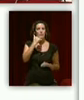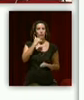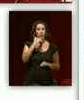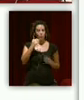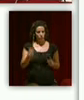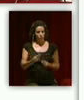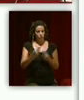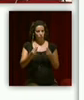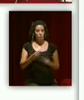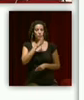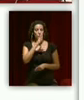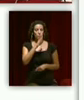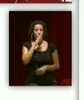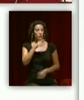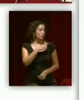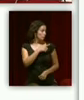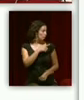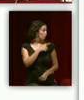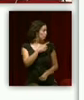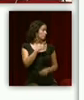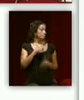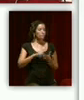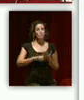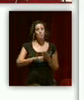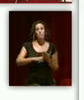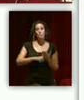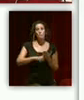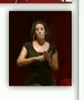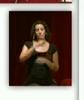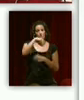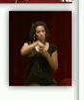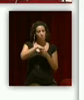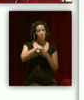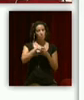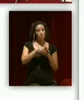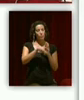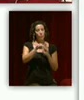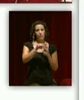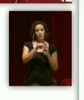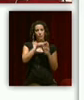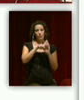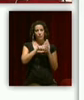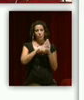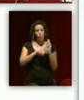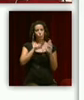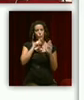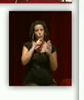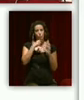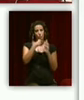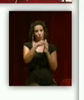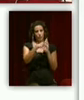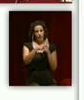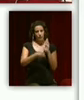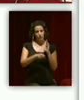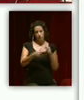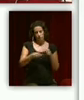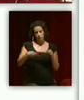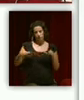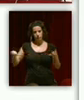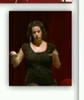if you're slightly experienced, because they present a multiple tab